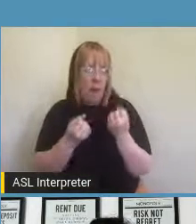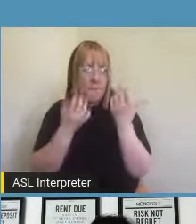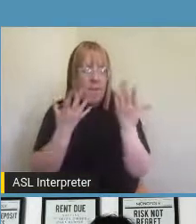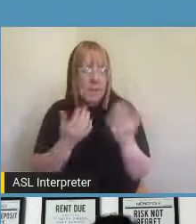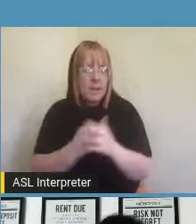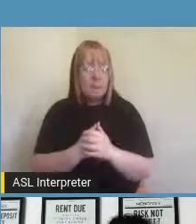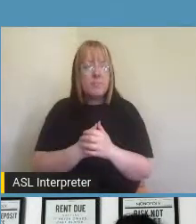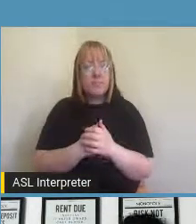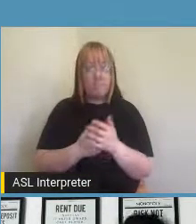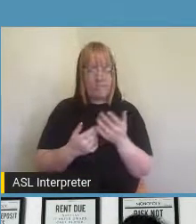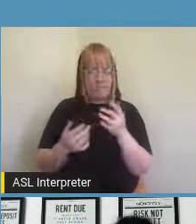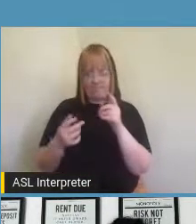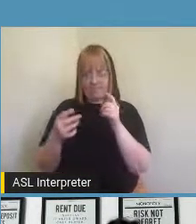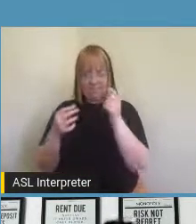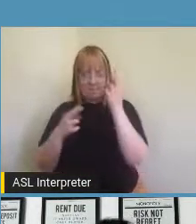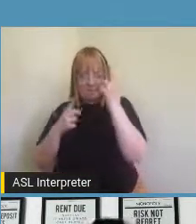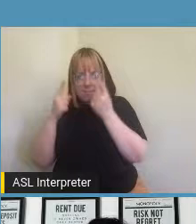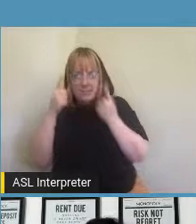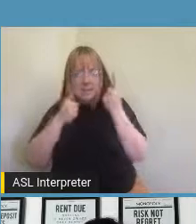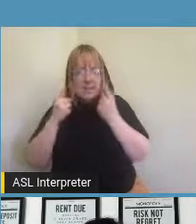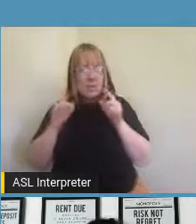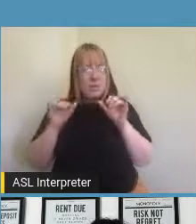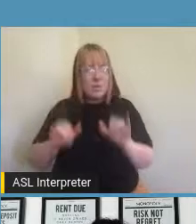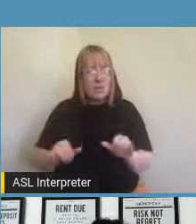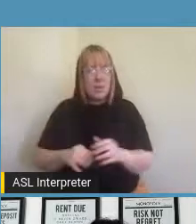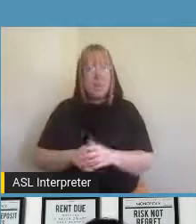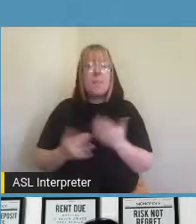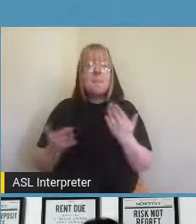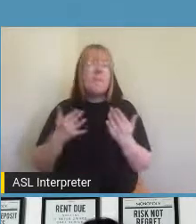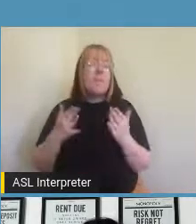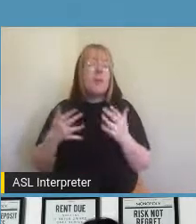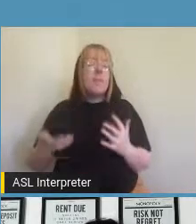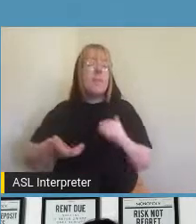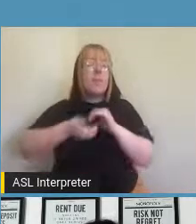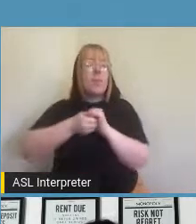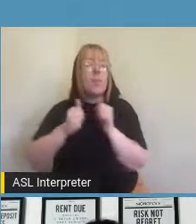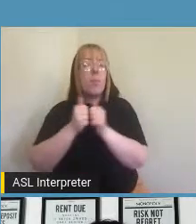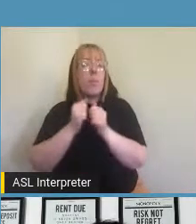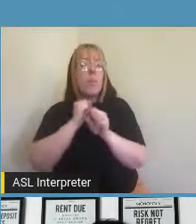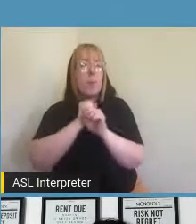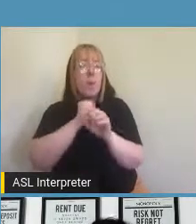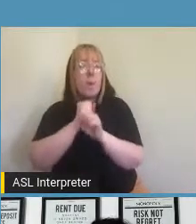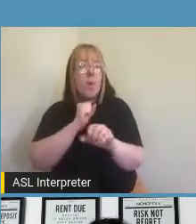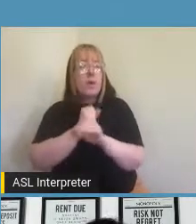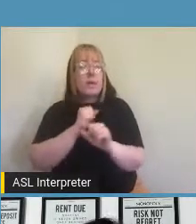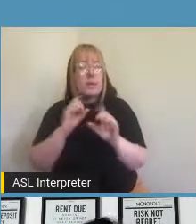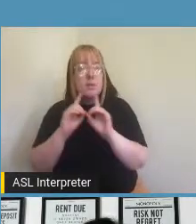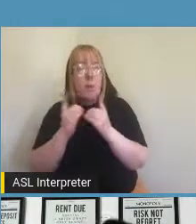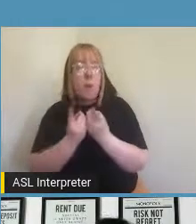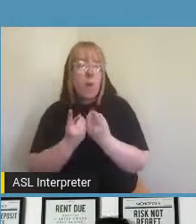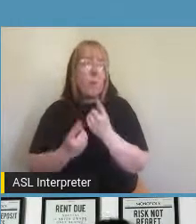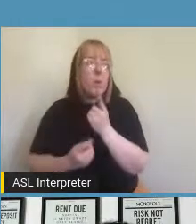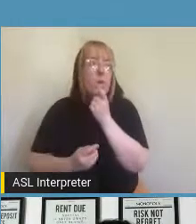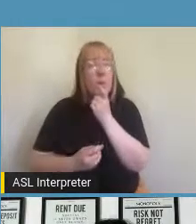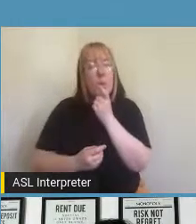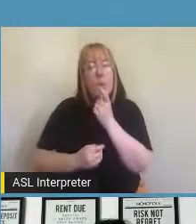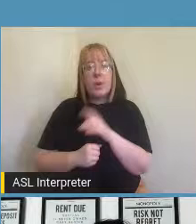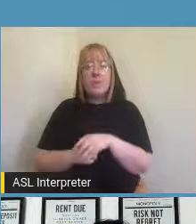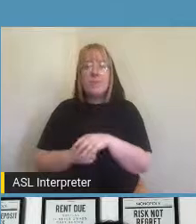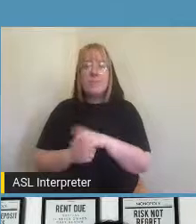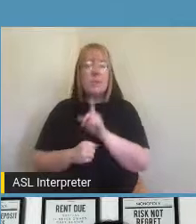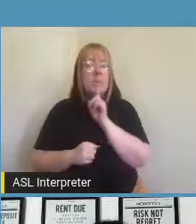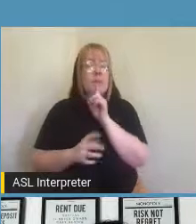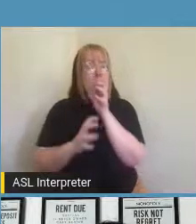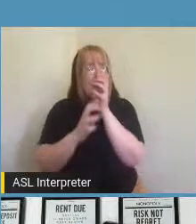with kind of a marketing department that has some pretty, tried and true or very kind of hard kind of restrictions